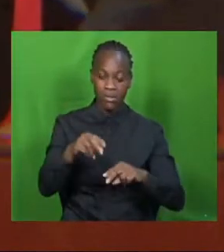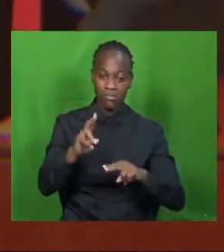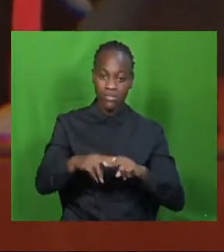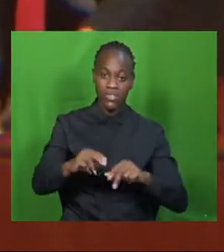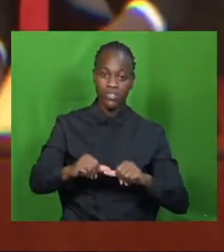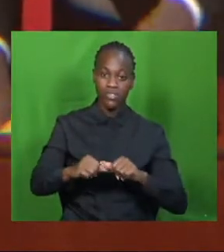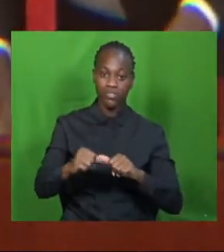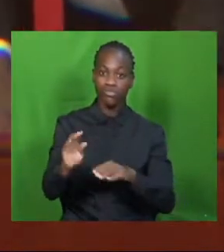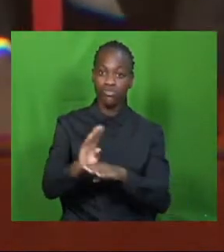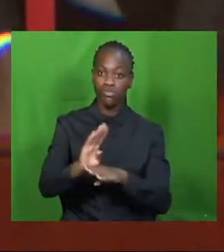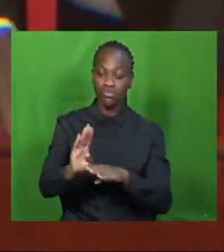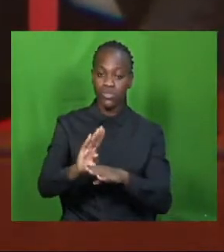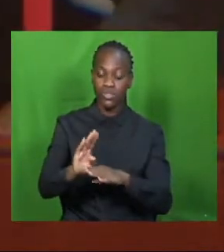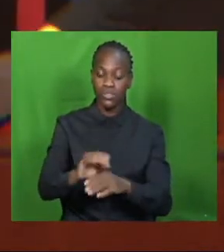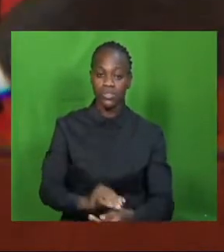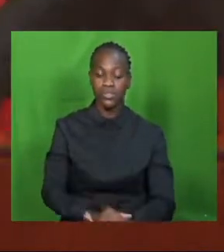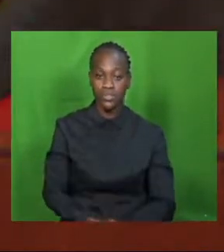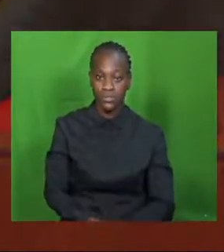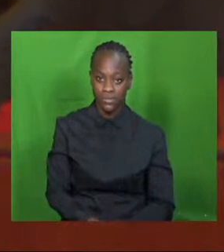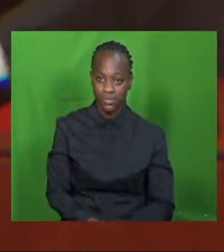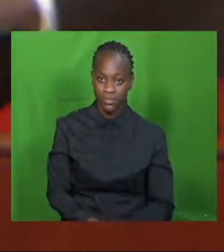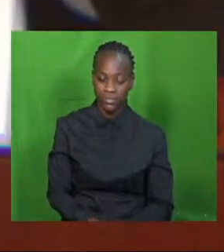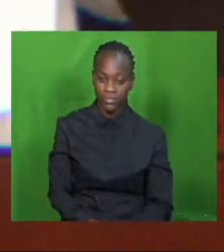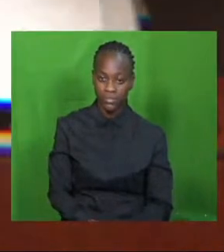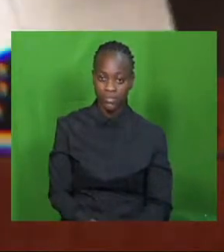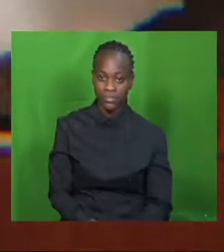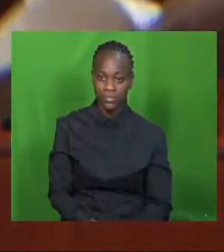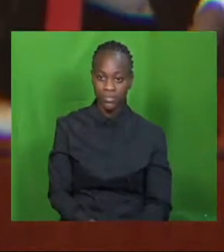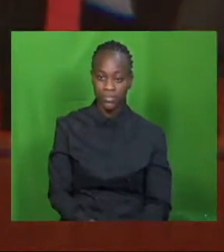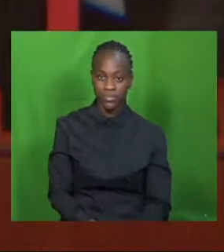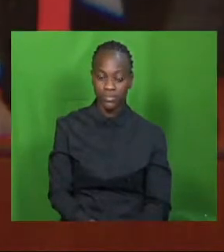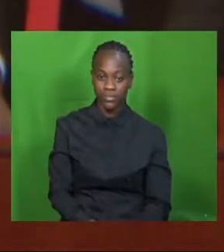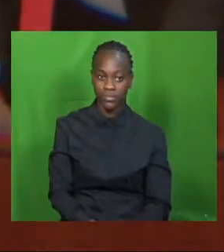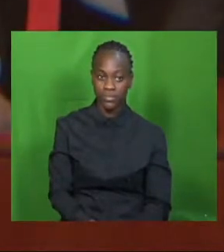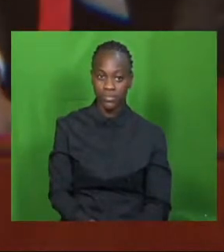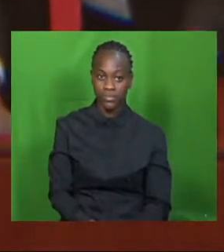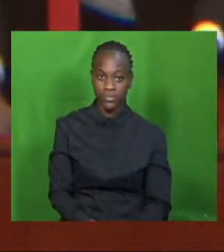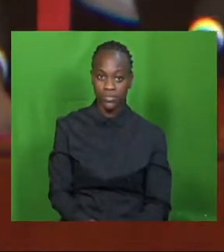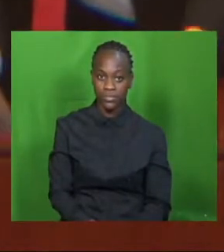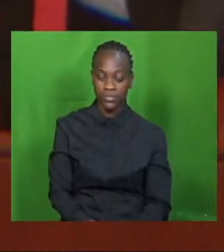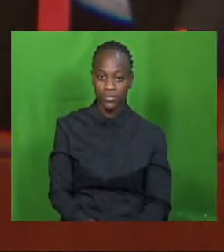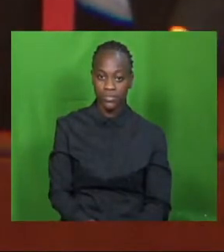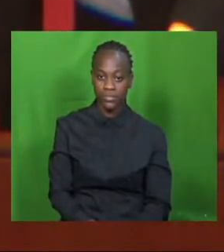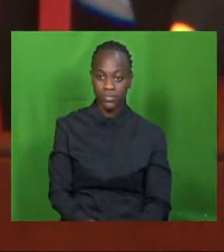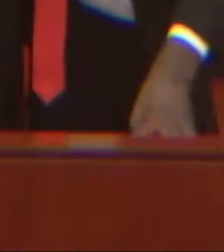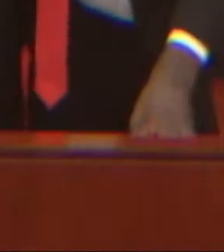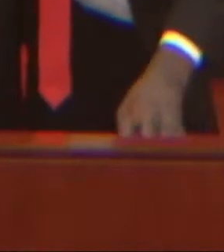once again welcome our colleagues from Tanzania, and we avail